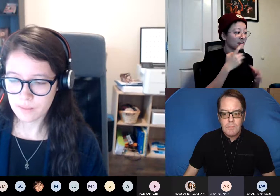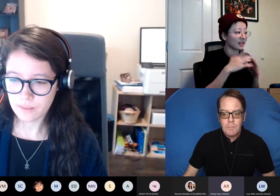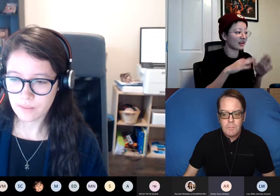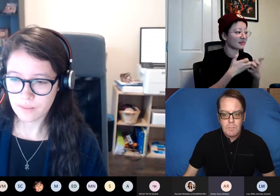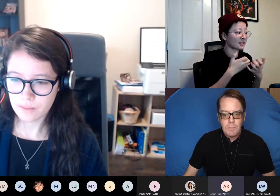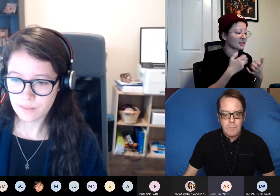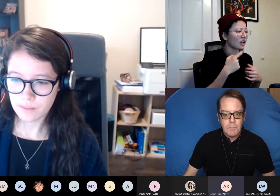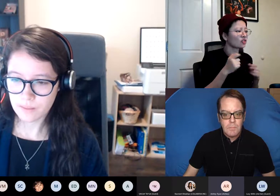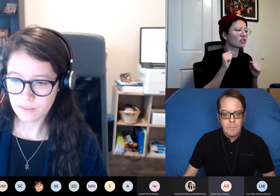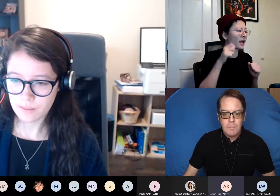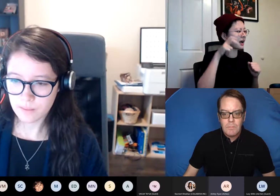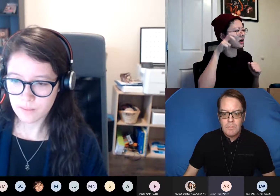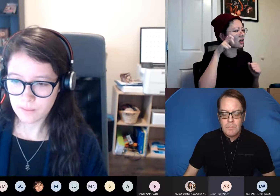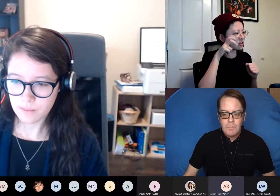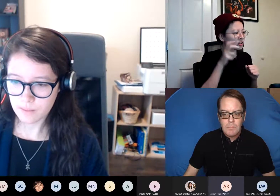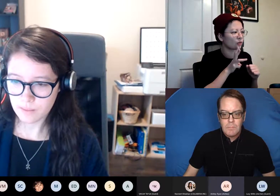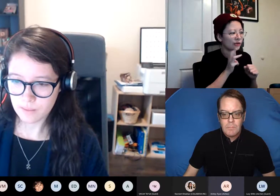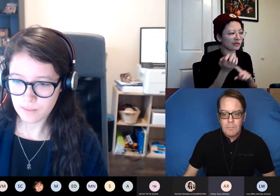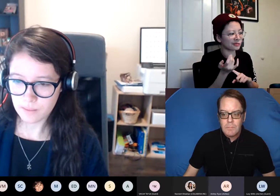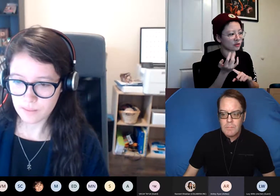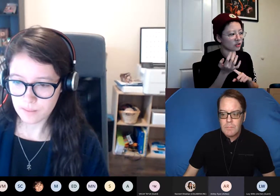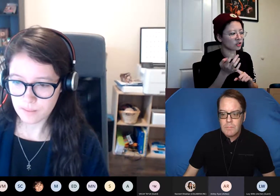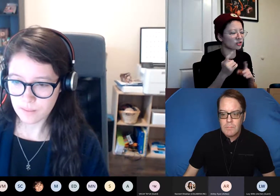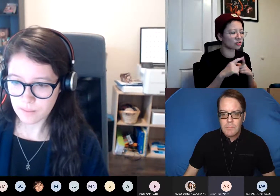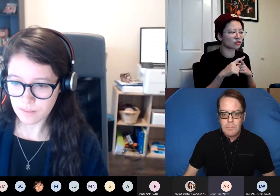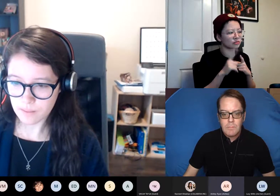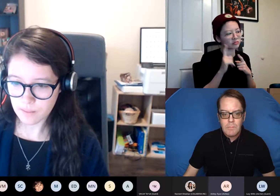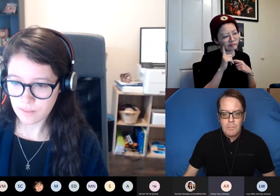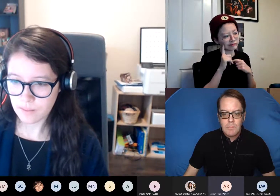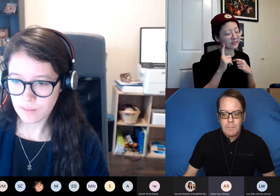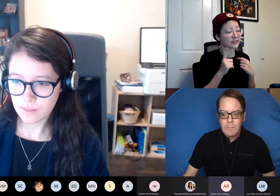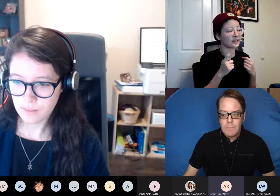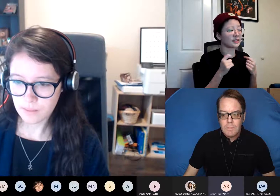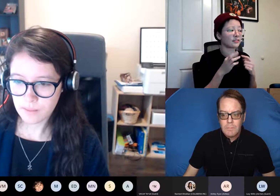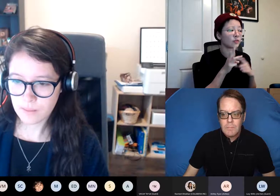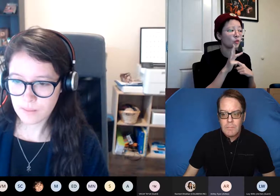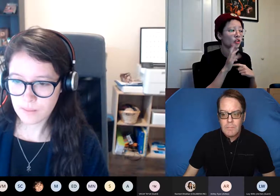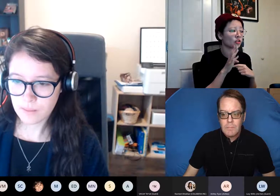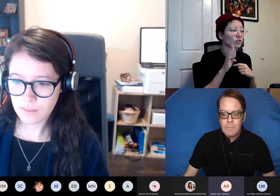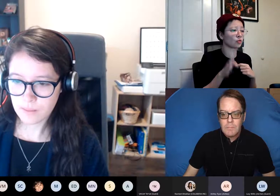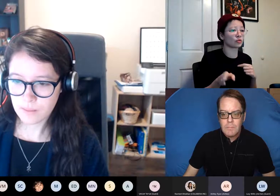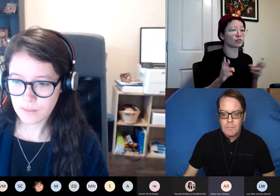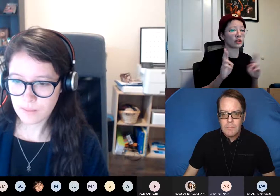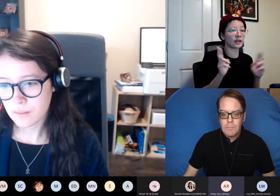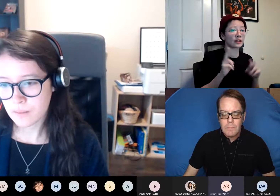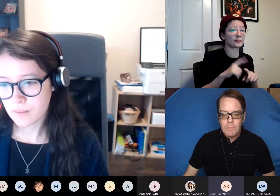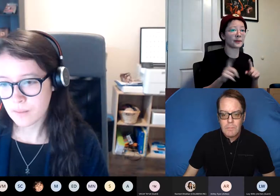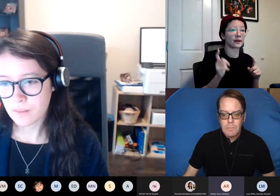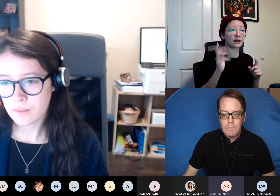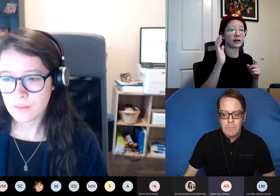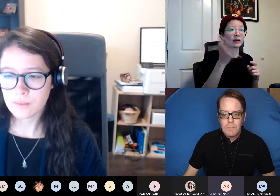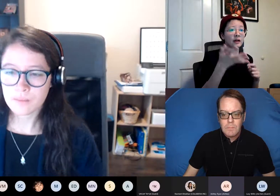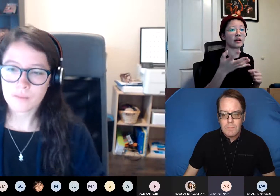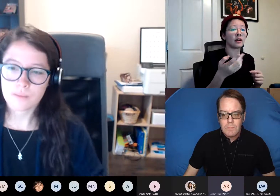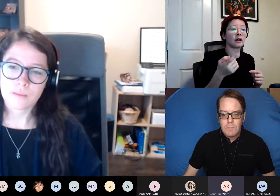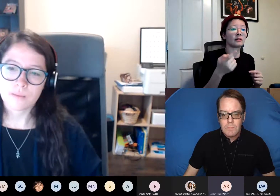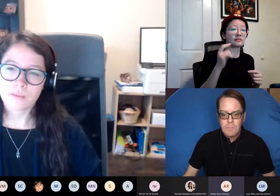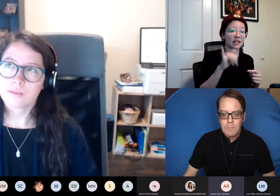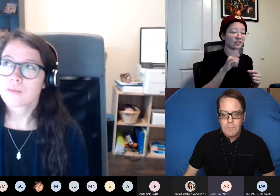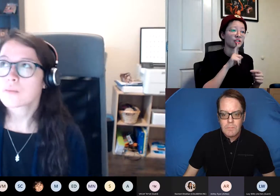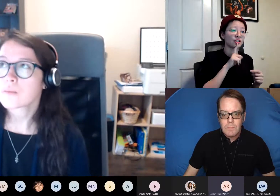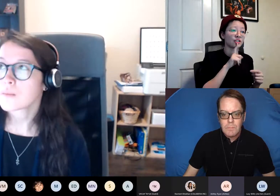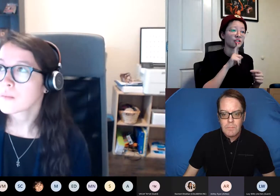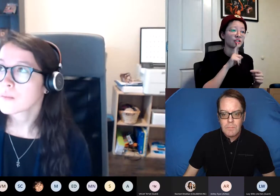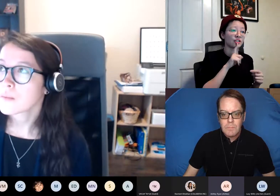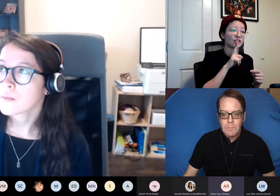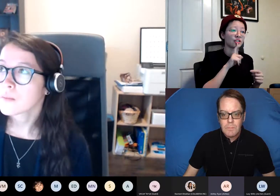loves this tea kettle too. It doesn't benefit only me. It can benefit them. They can, of course, hear the water boiling or whistling and